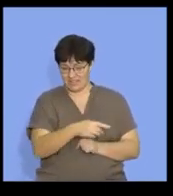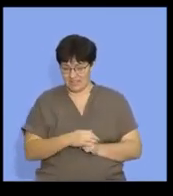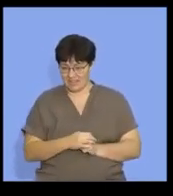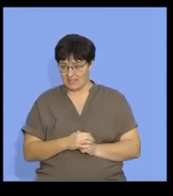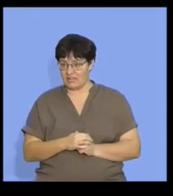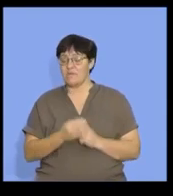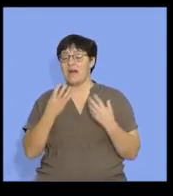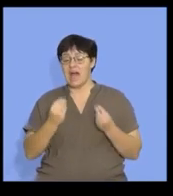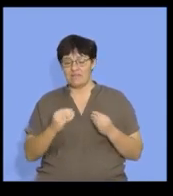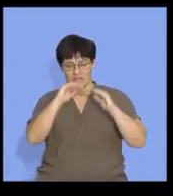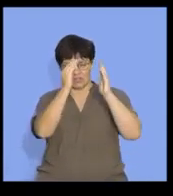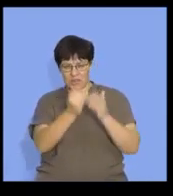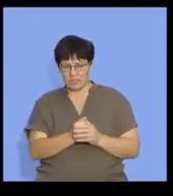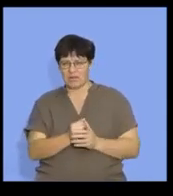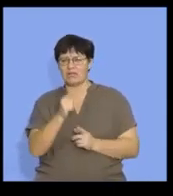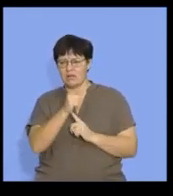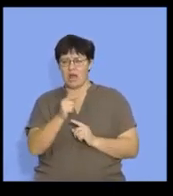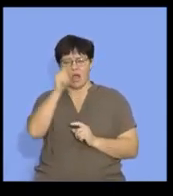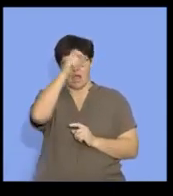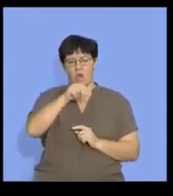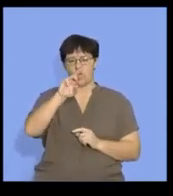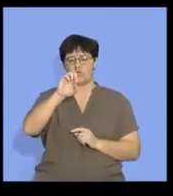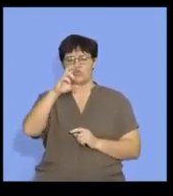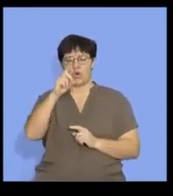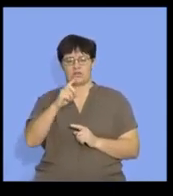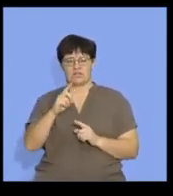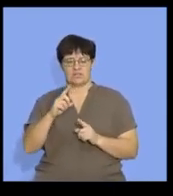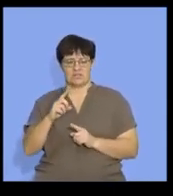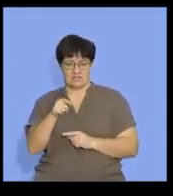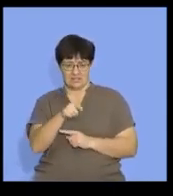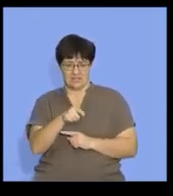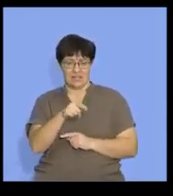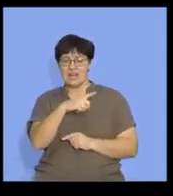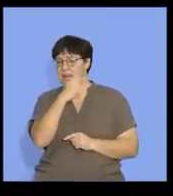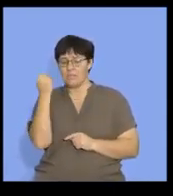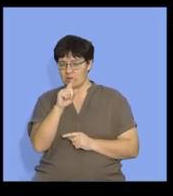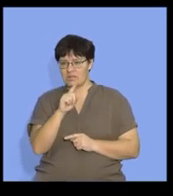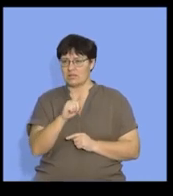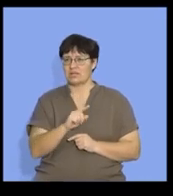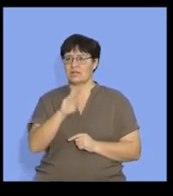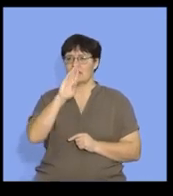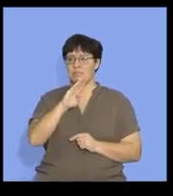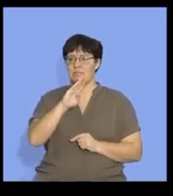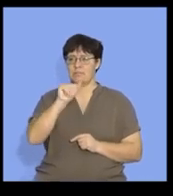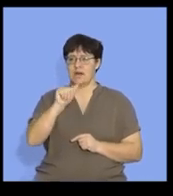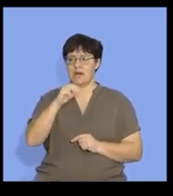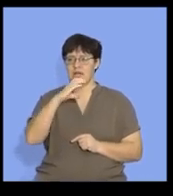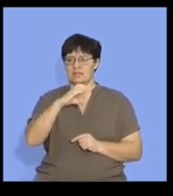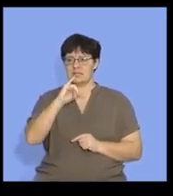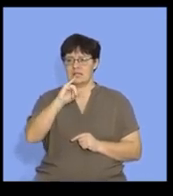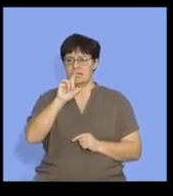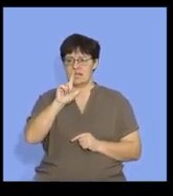remember, bacteria have shapes. This is a rod-like one, and we call it a